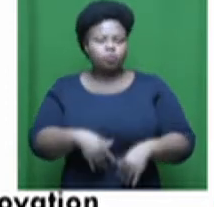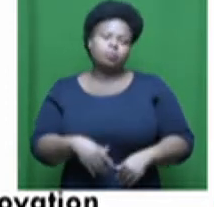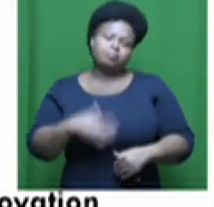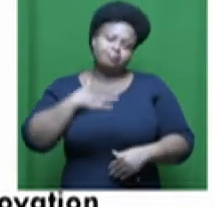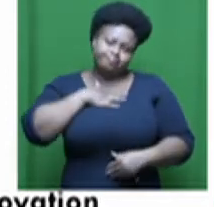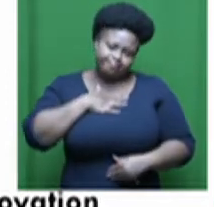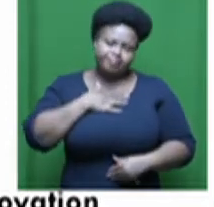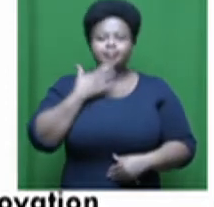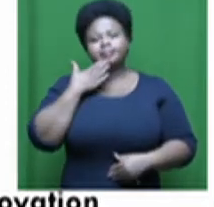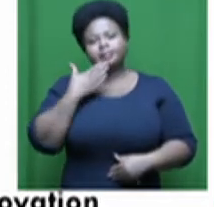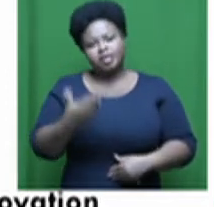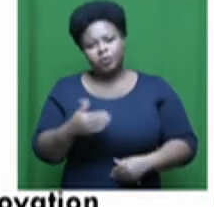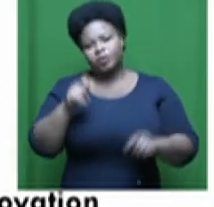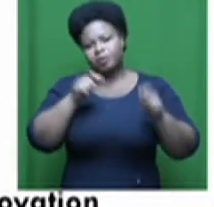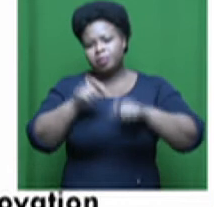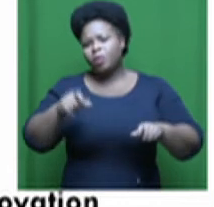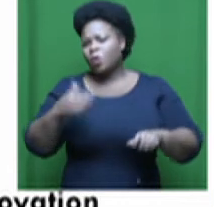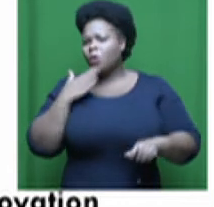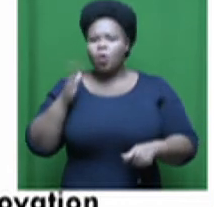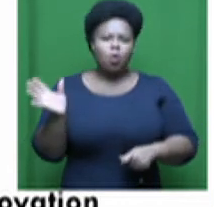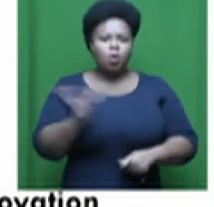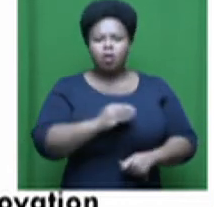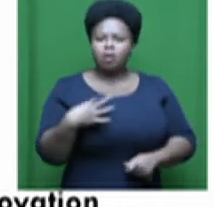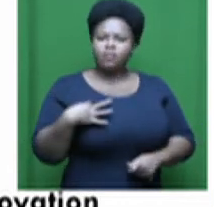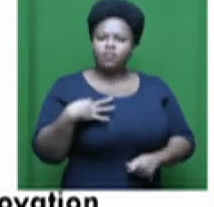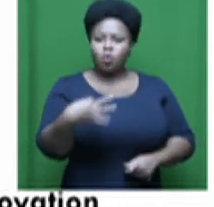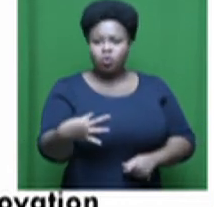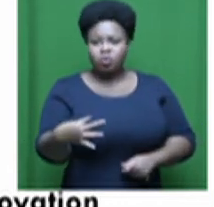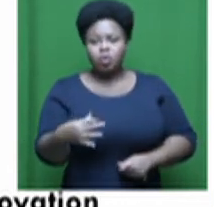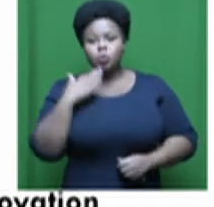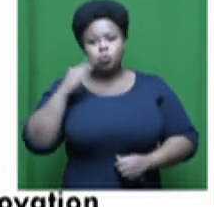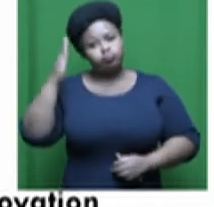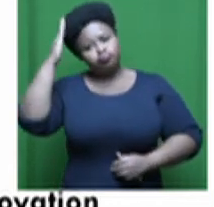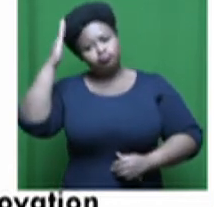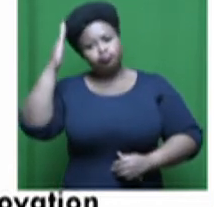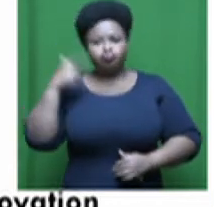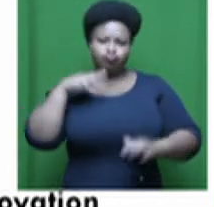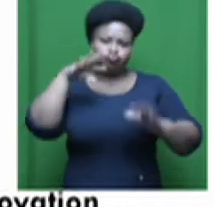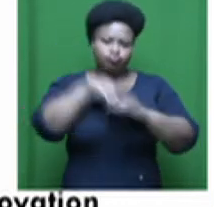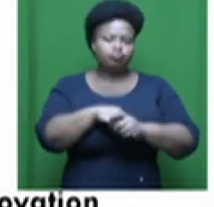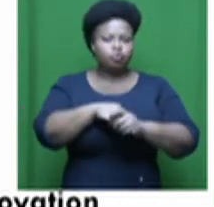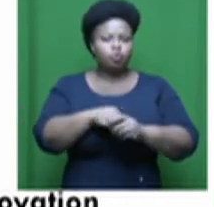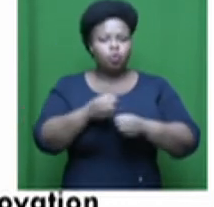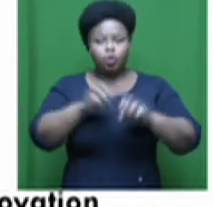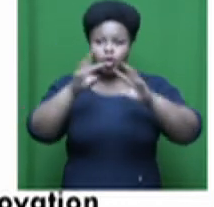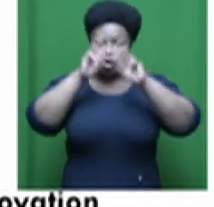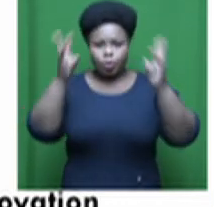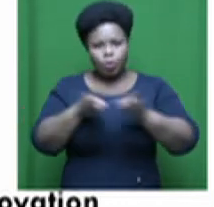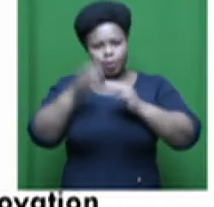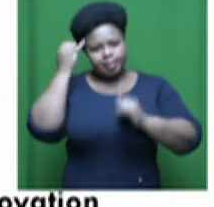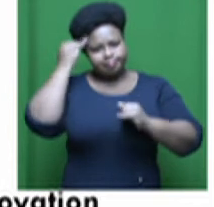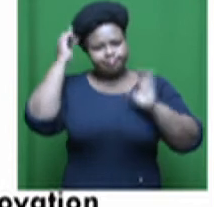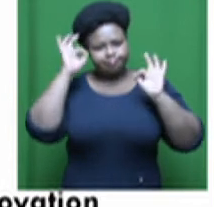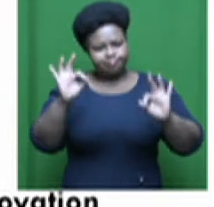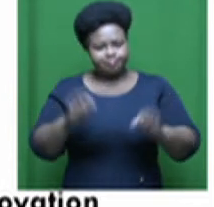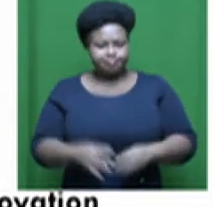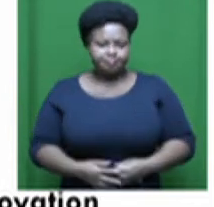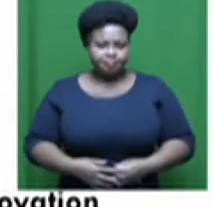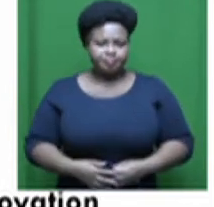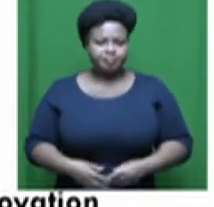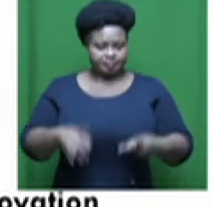to appreciate the involvement of all of the volunteers that raised their hands to take part in this global initiative. And then also